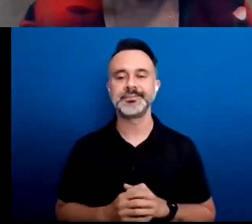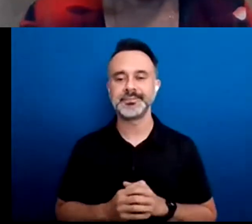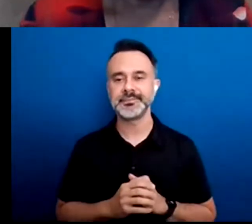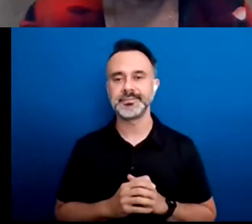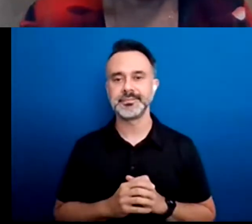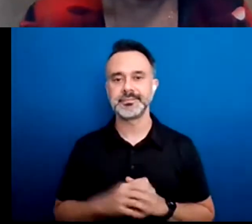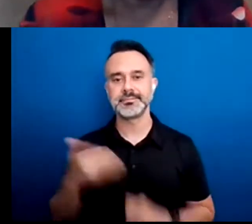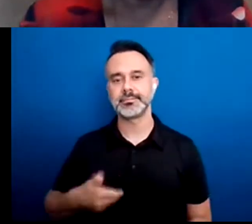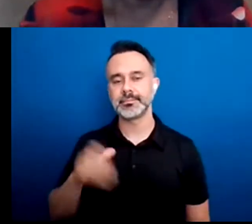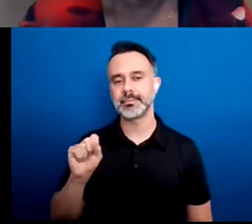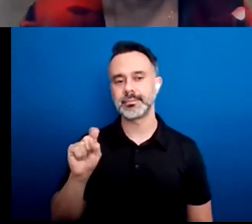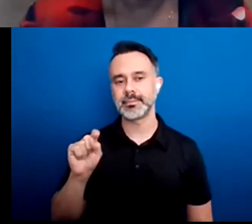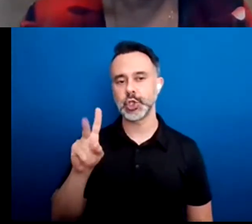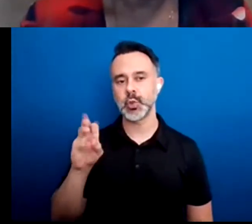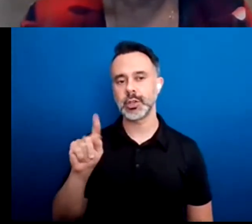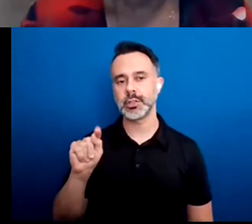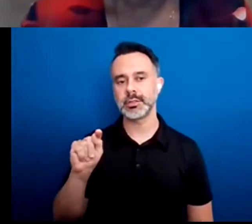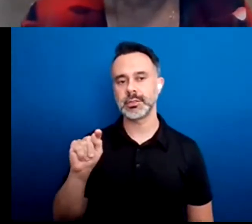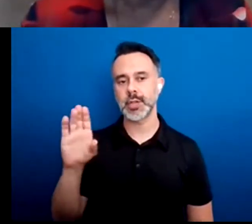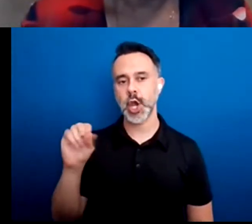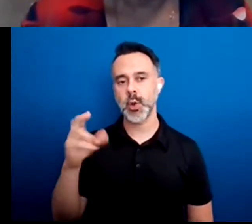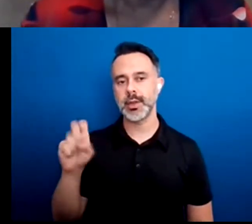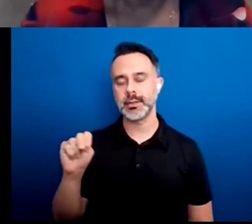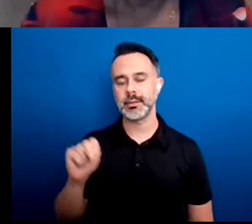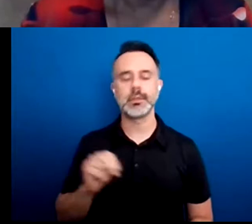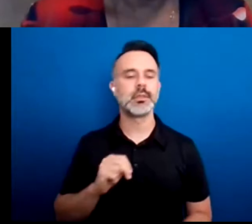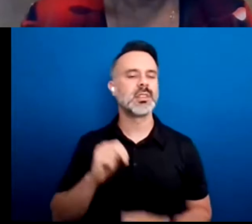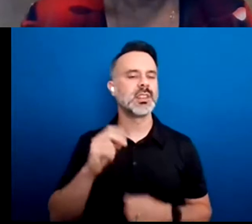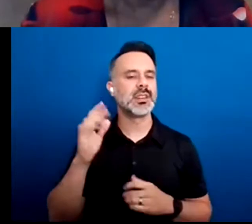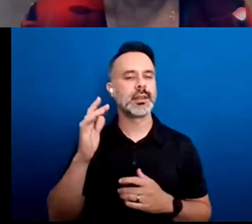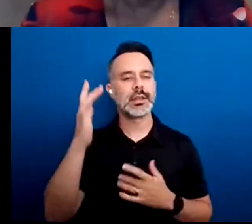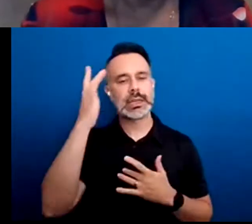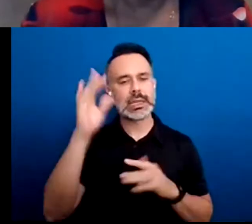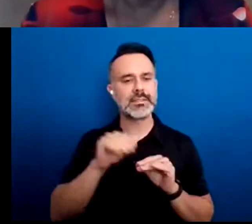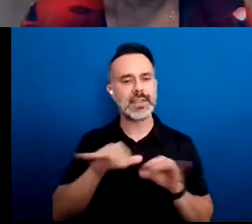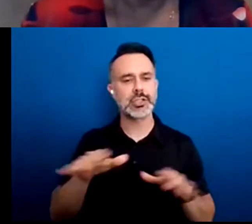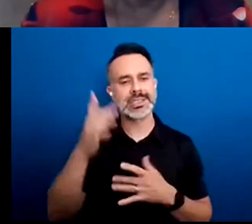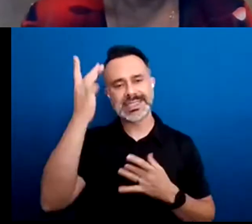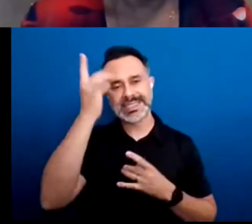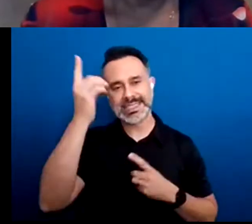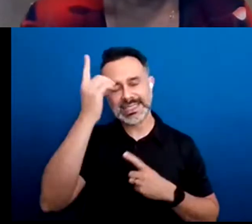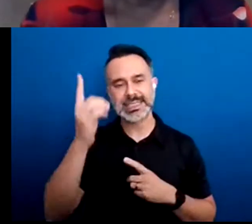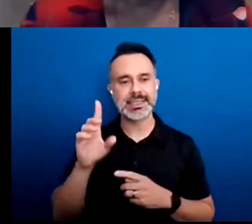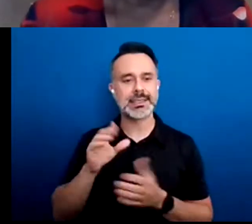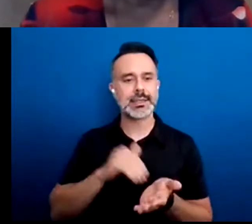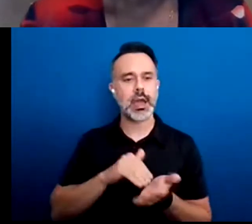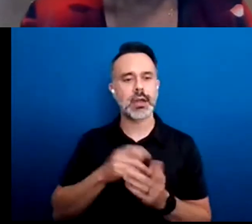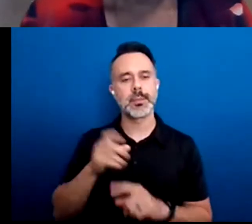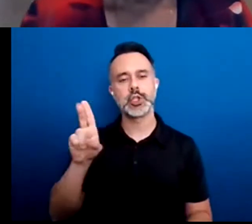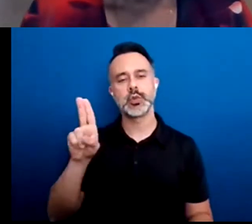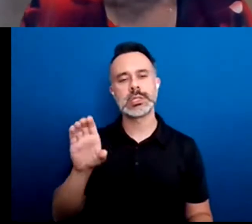Stuart Cohen. I'm one of the infectious diseases docs. I'm the chief over at UC Davis. I've